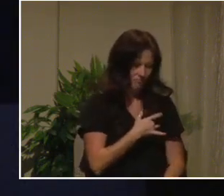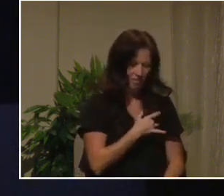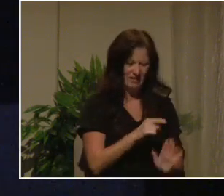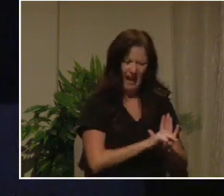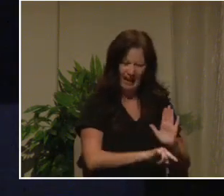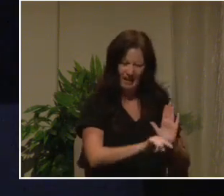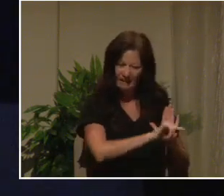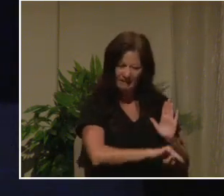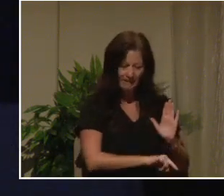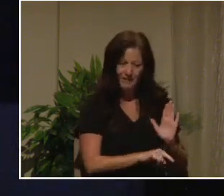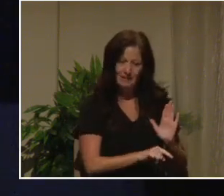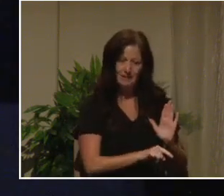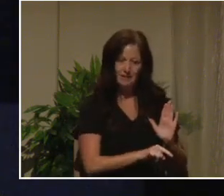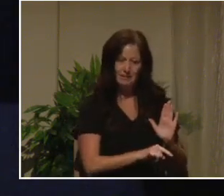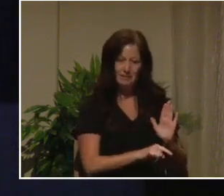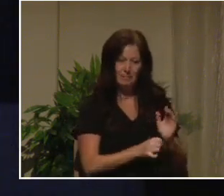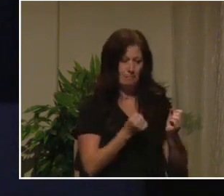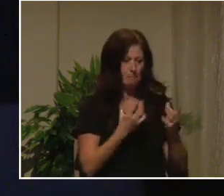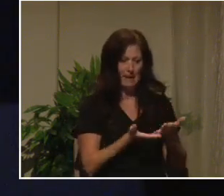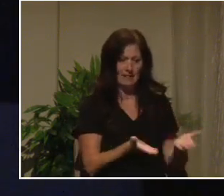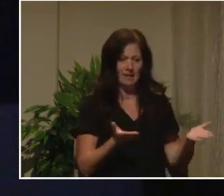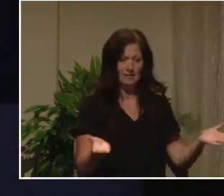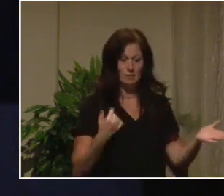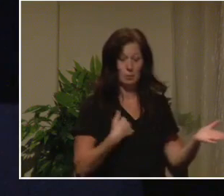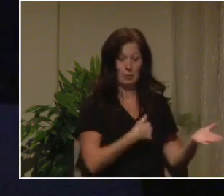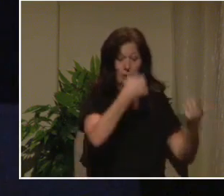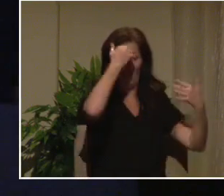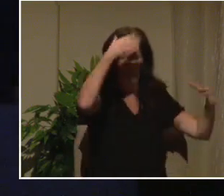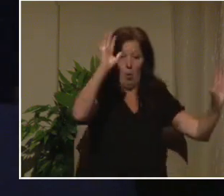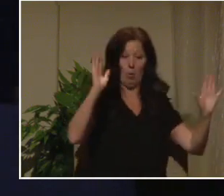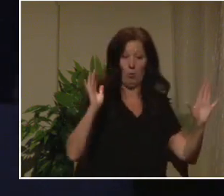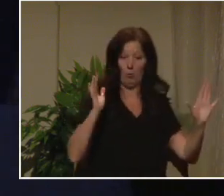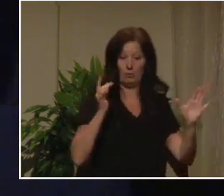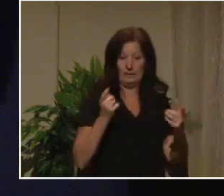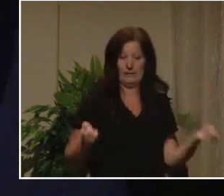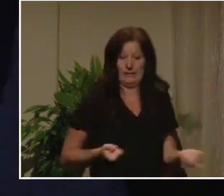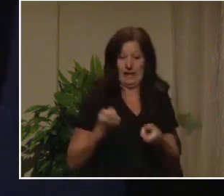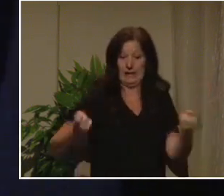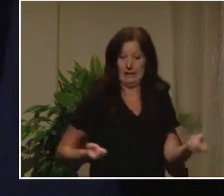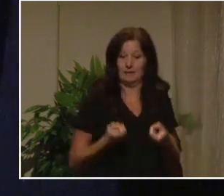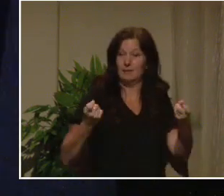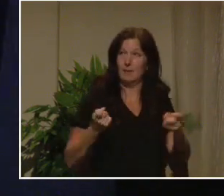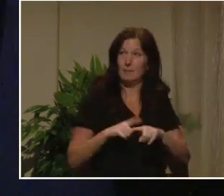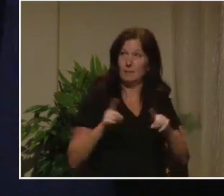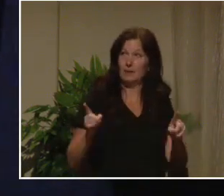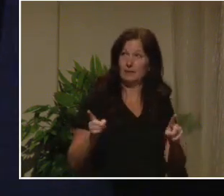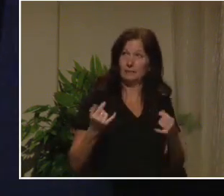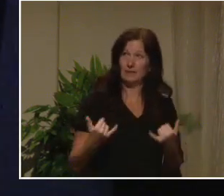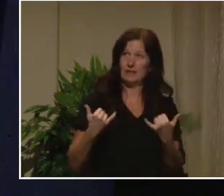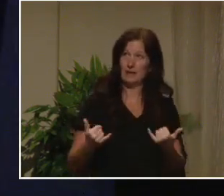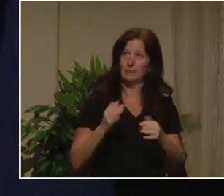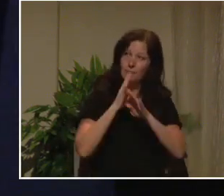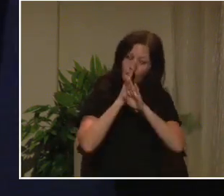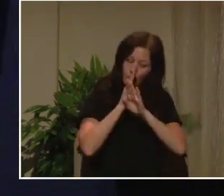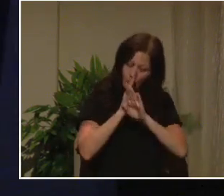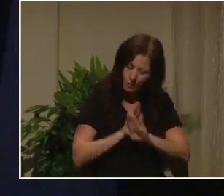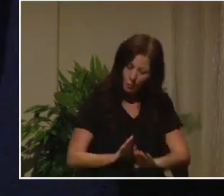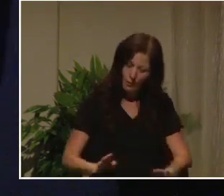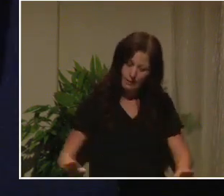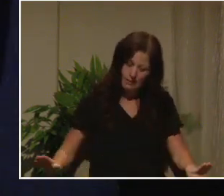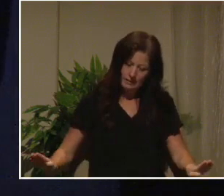And then there are all of the things we don't even know we've done or we've left undone. And in this moment of quiet,